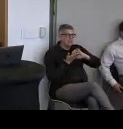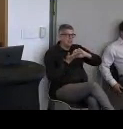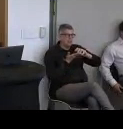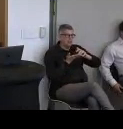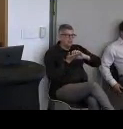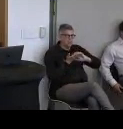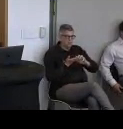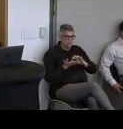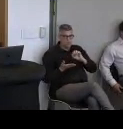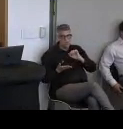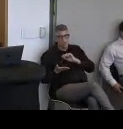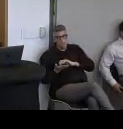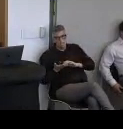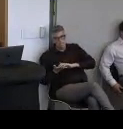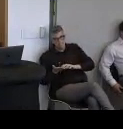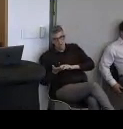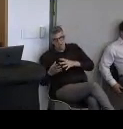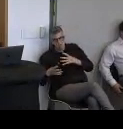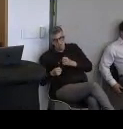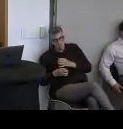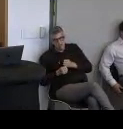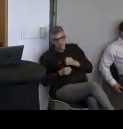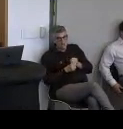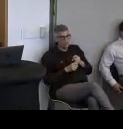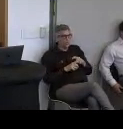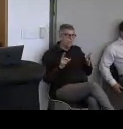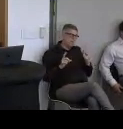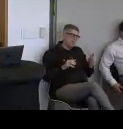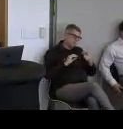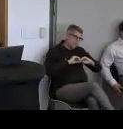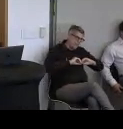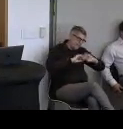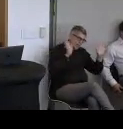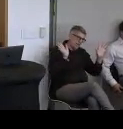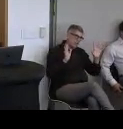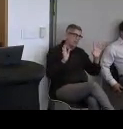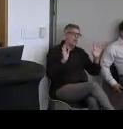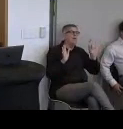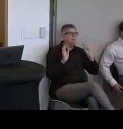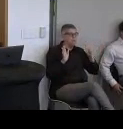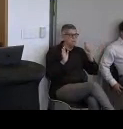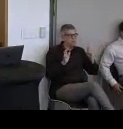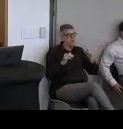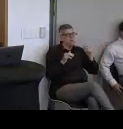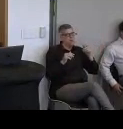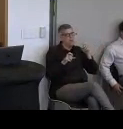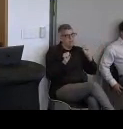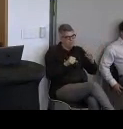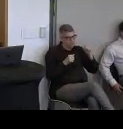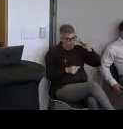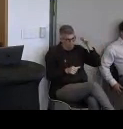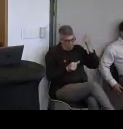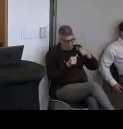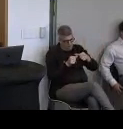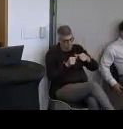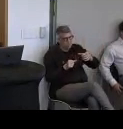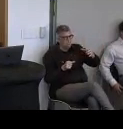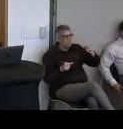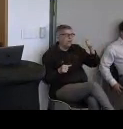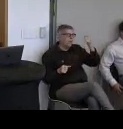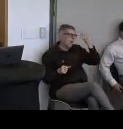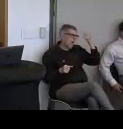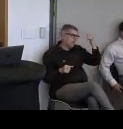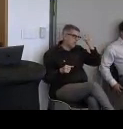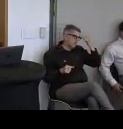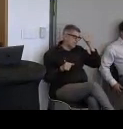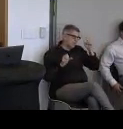or Braille abbreviations, being discernible and memorable are paramount. Cognitive capacity is met at